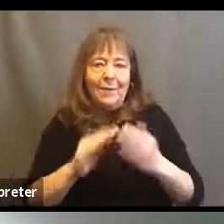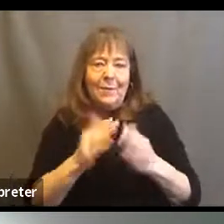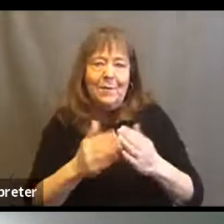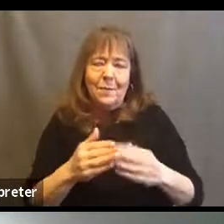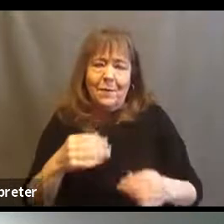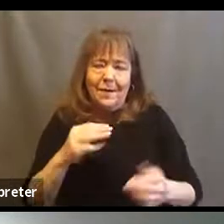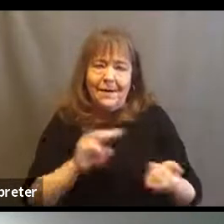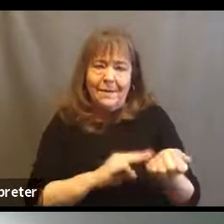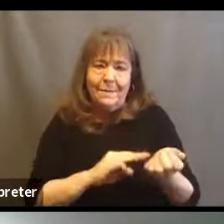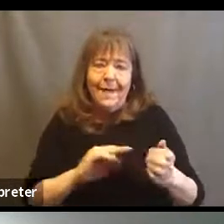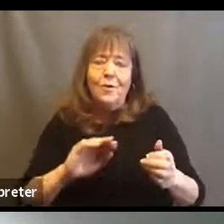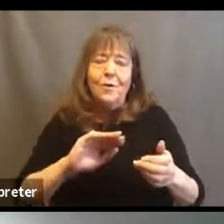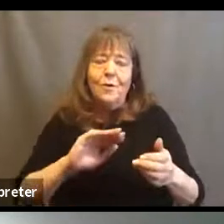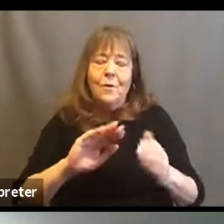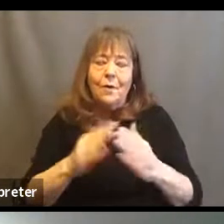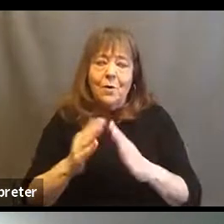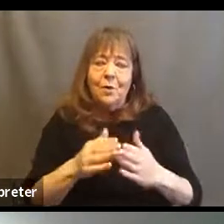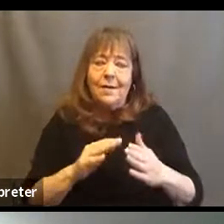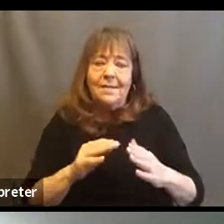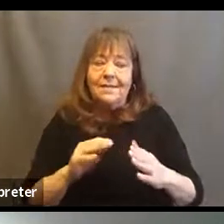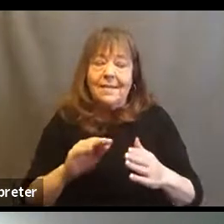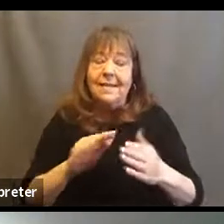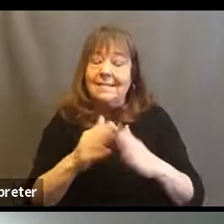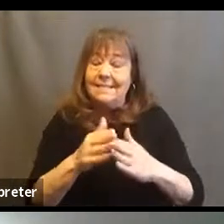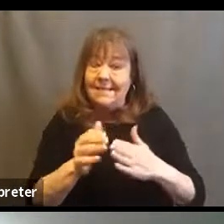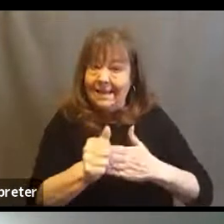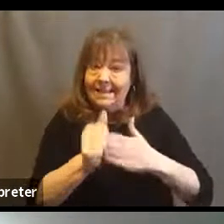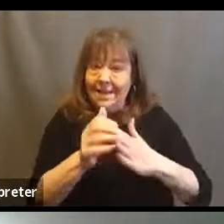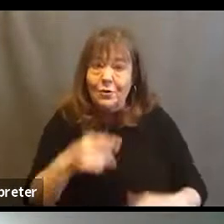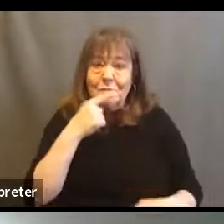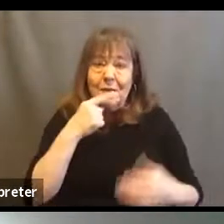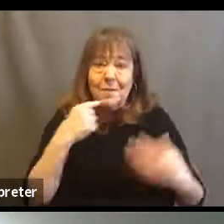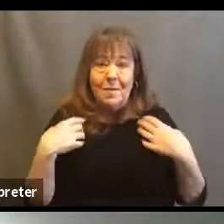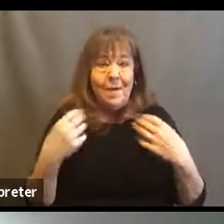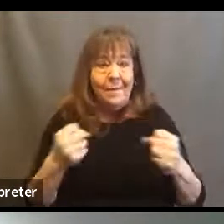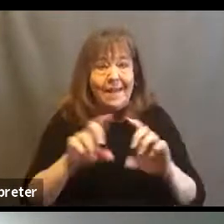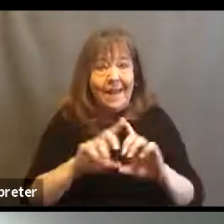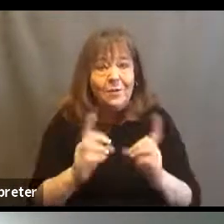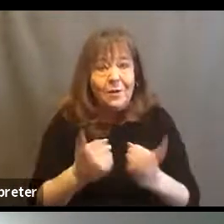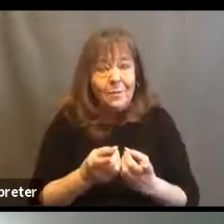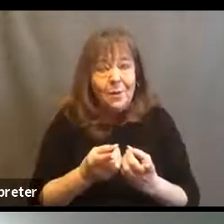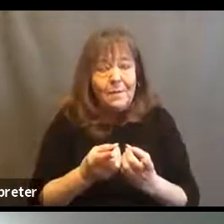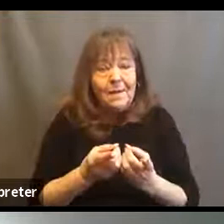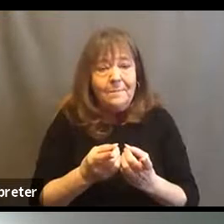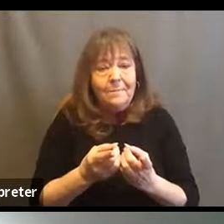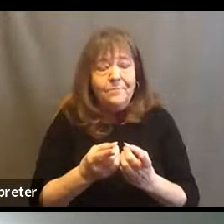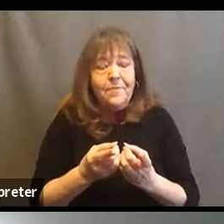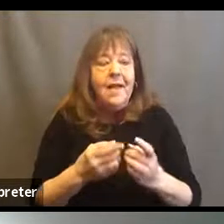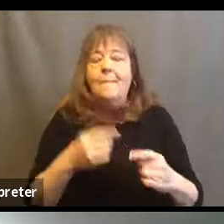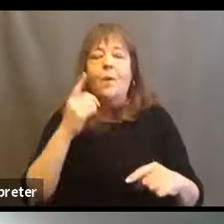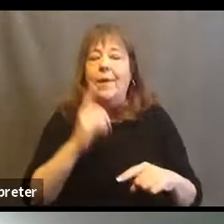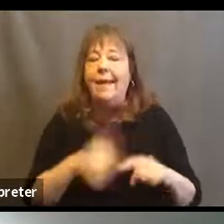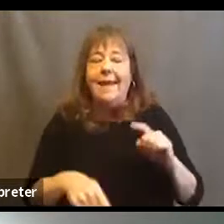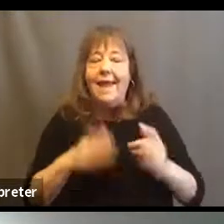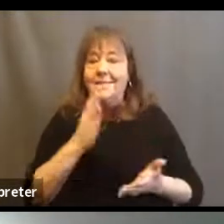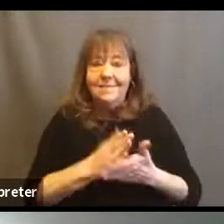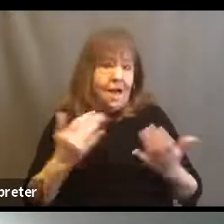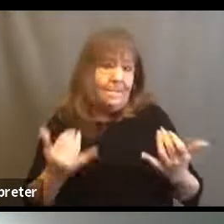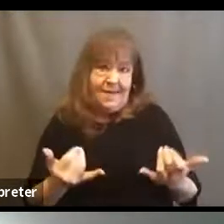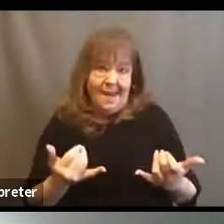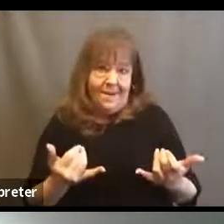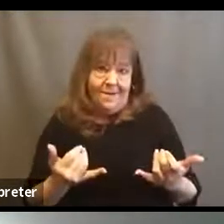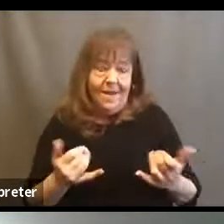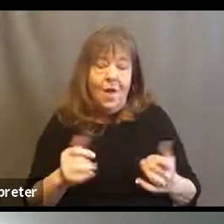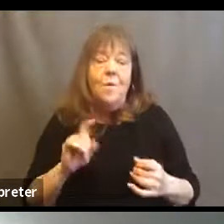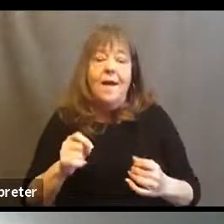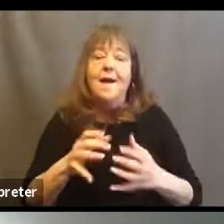and the city of Amarillo leadership, the public health department, in terms of what we were able to accomplish. But we can't rest on our laurels. We have a lot of work ahead